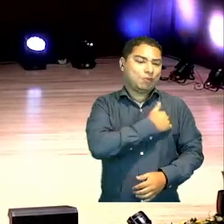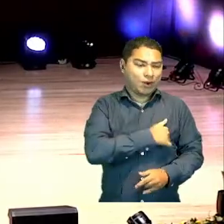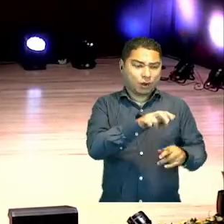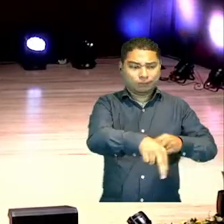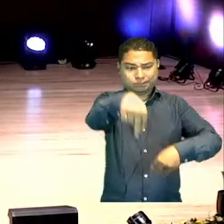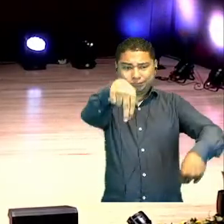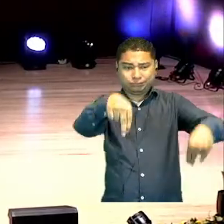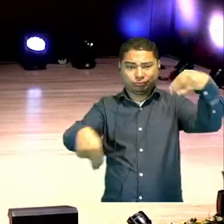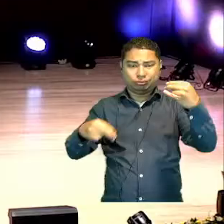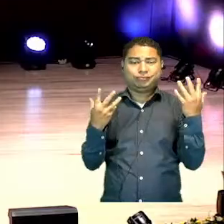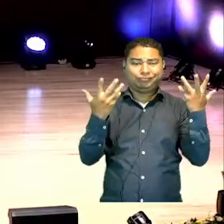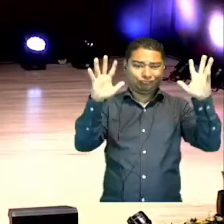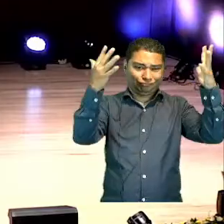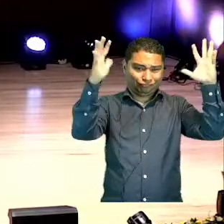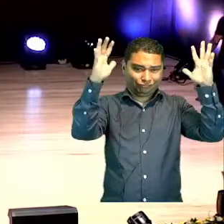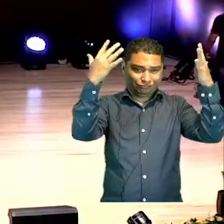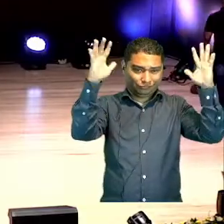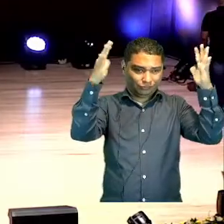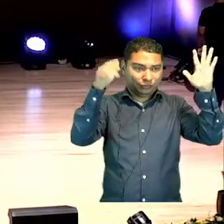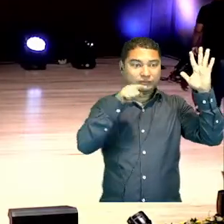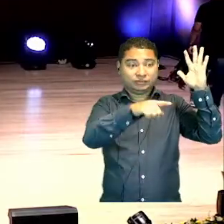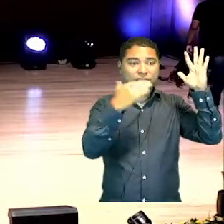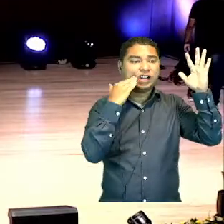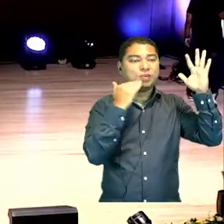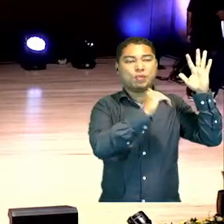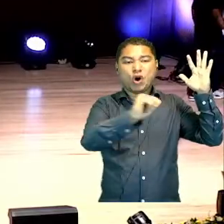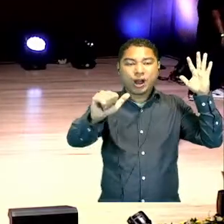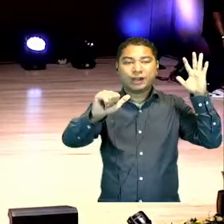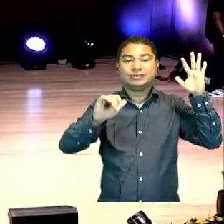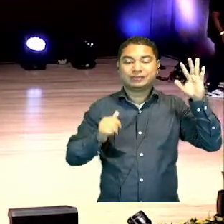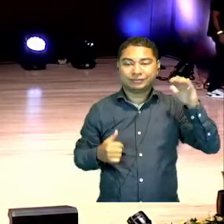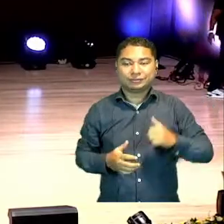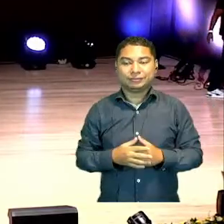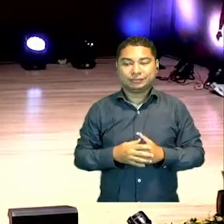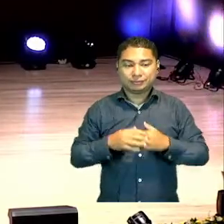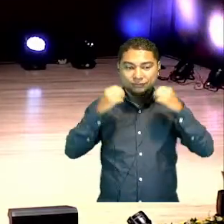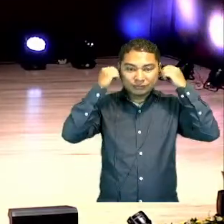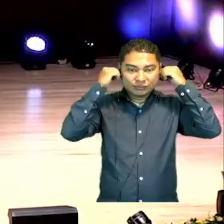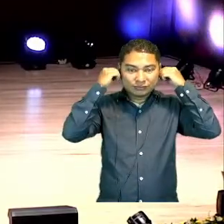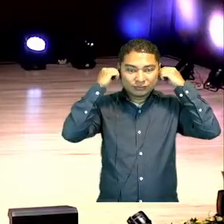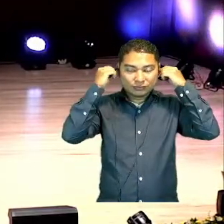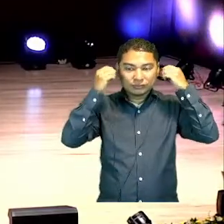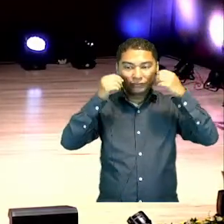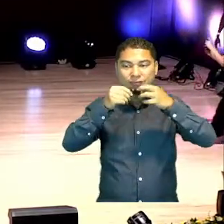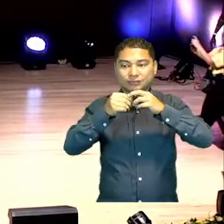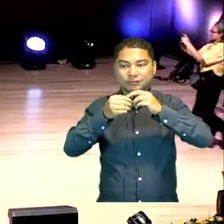let's stand up. Let's stand up for Angela Davis.